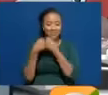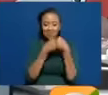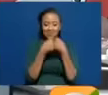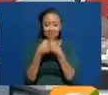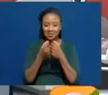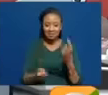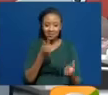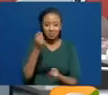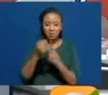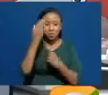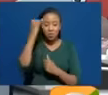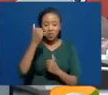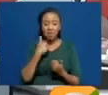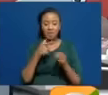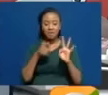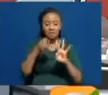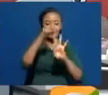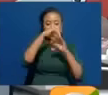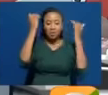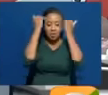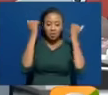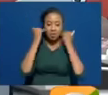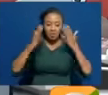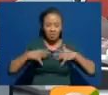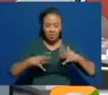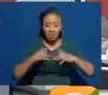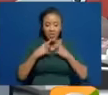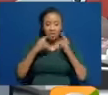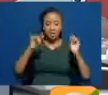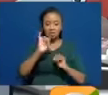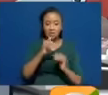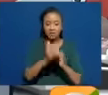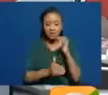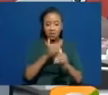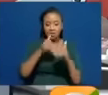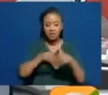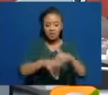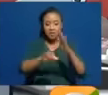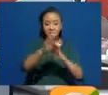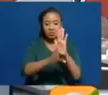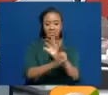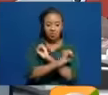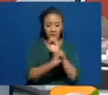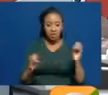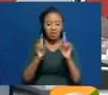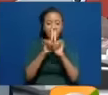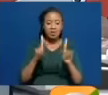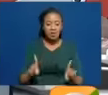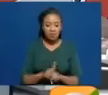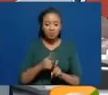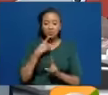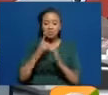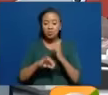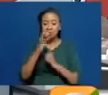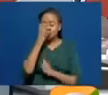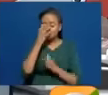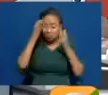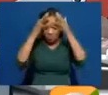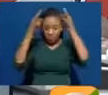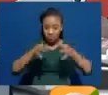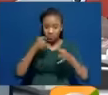after a three-judge bench declared the position as unconstitutional and went on to quash President William Ruto's decision to appoint the